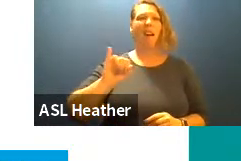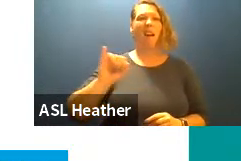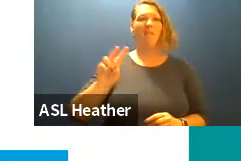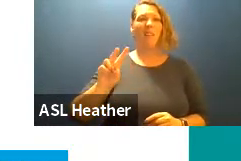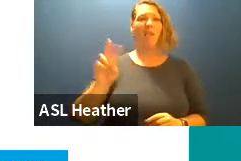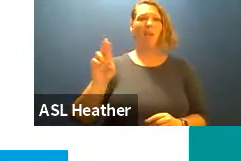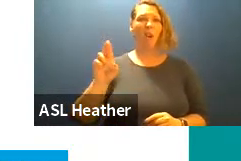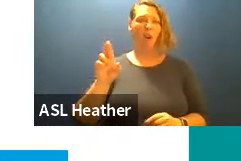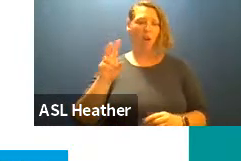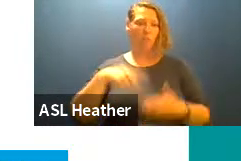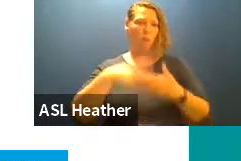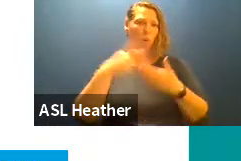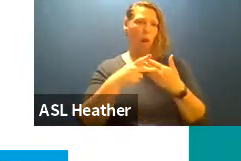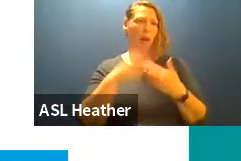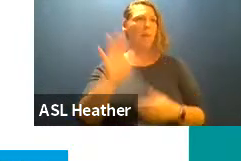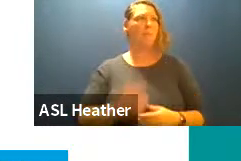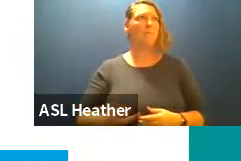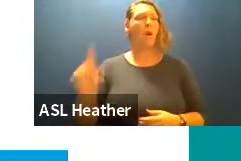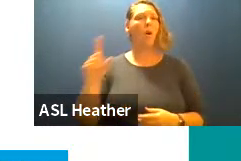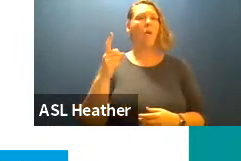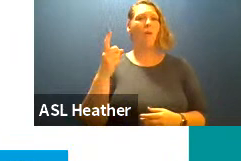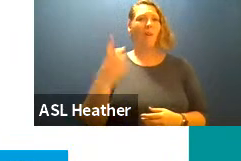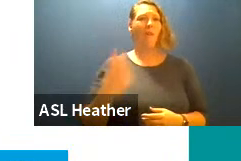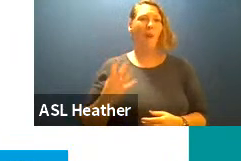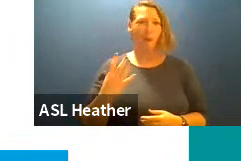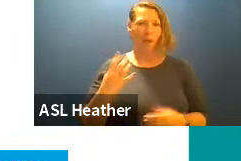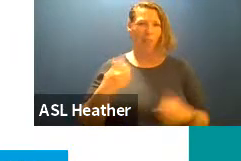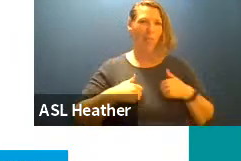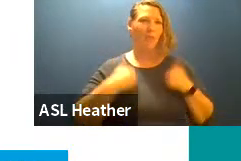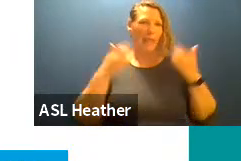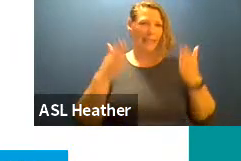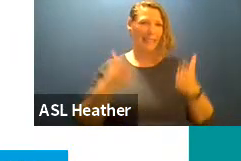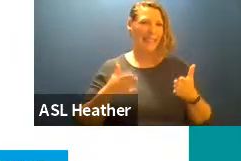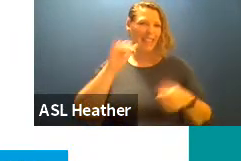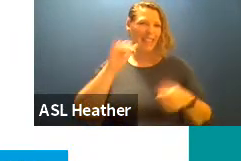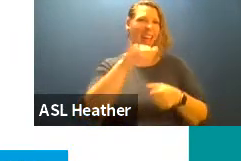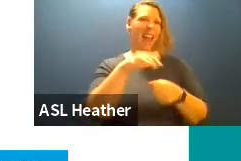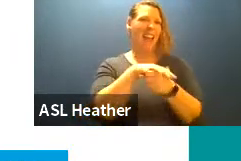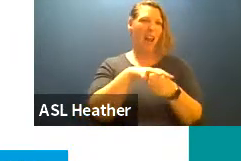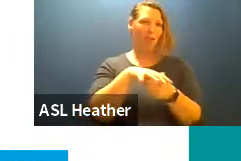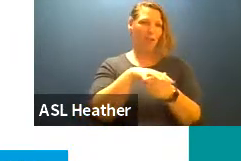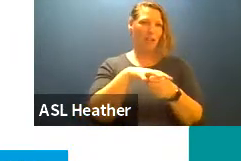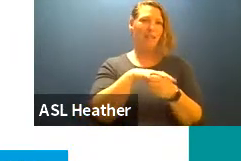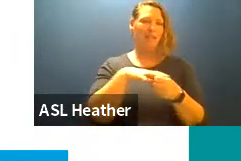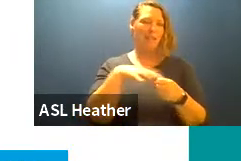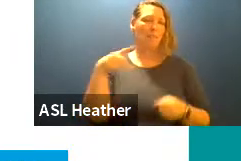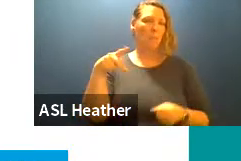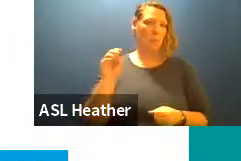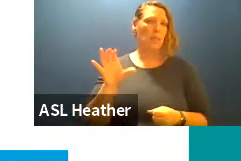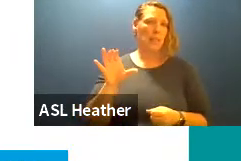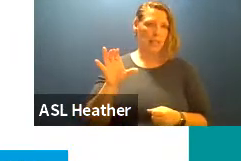area, about a quarter of the residents in that area are